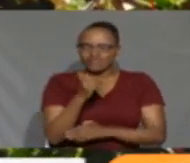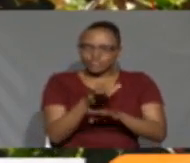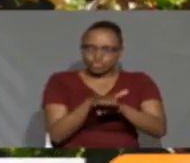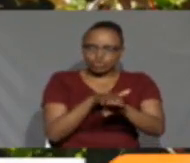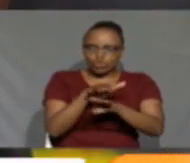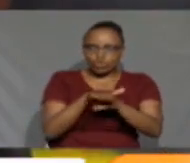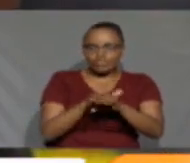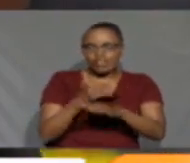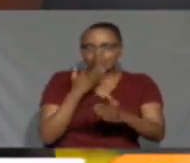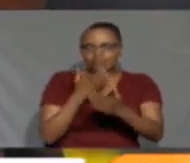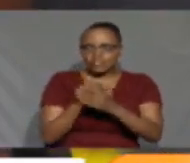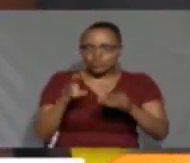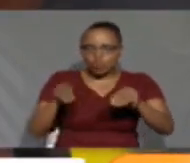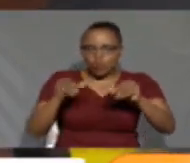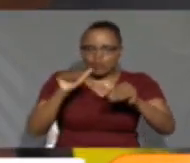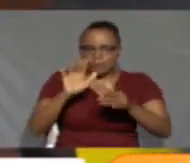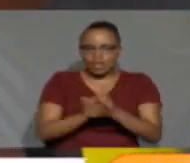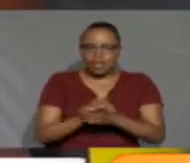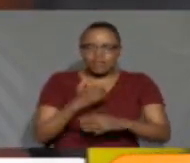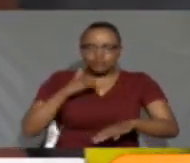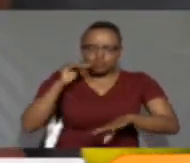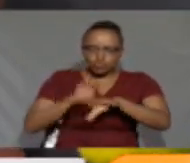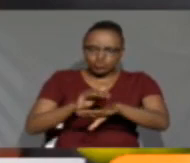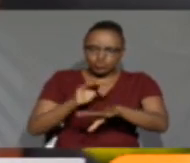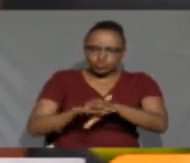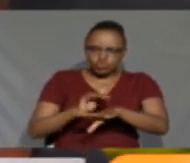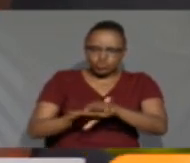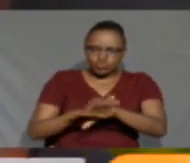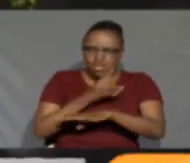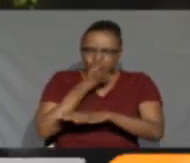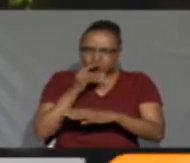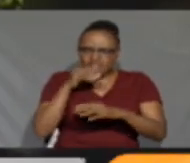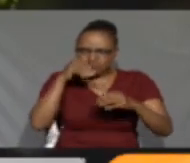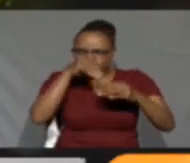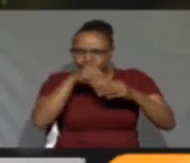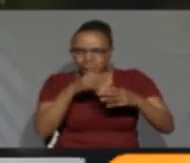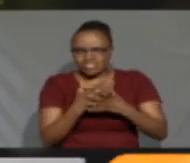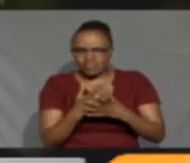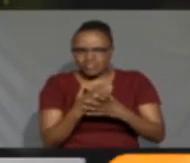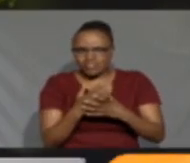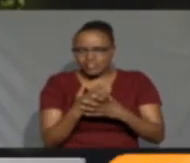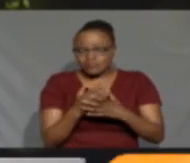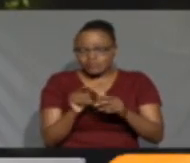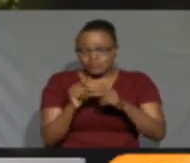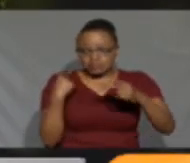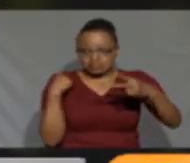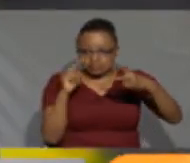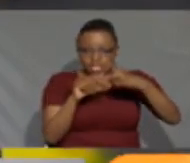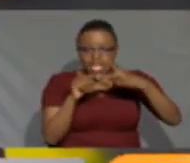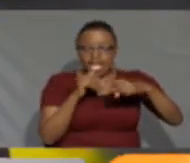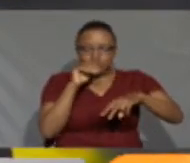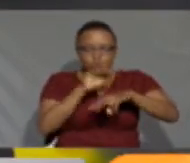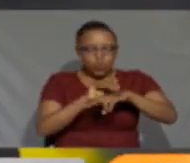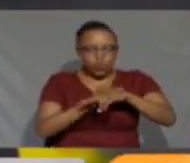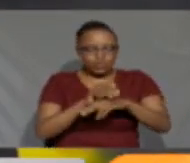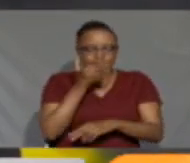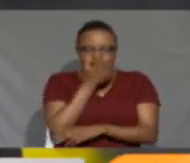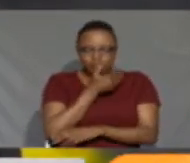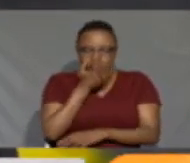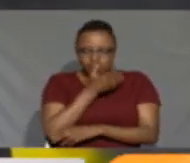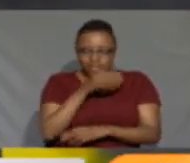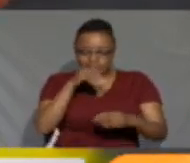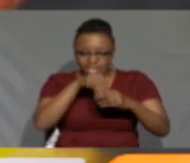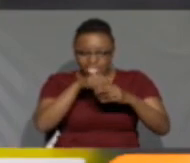its qualities. One, it has a very good dry matter content. The DM. Two, it has a very good fat